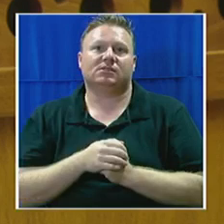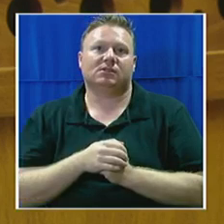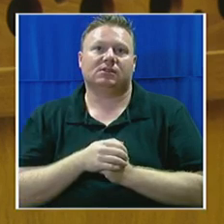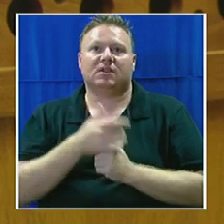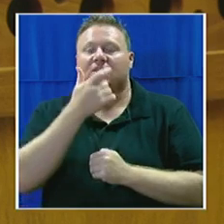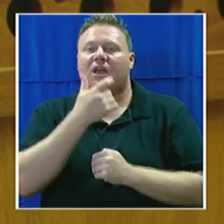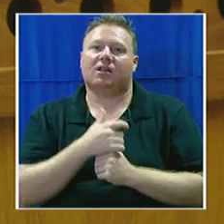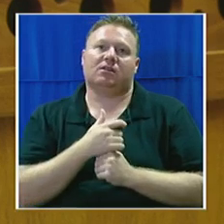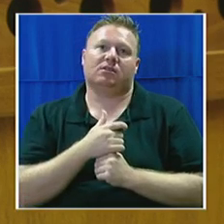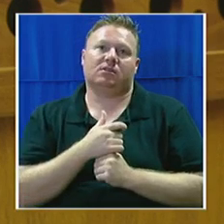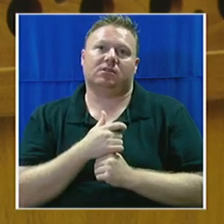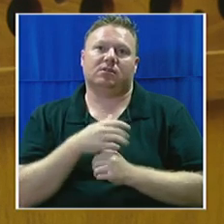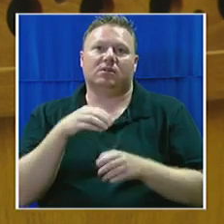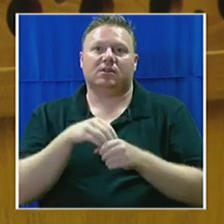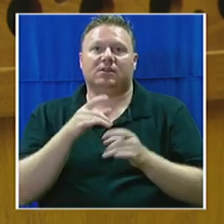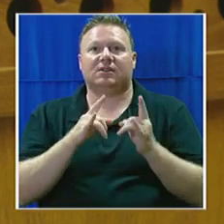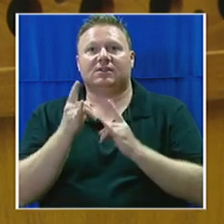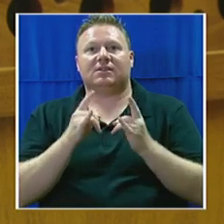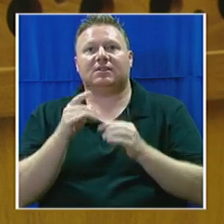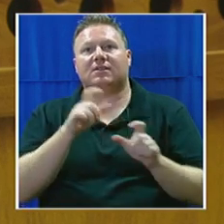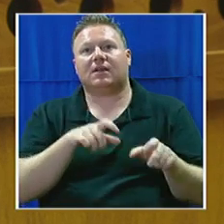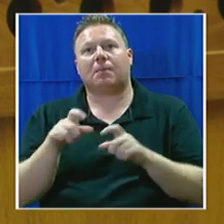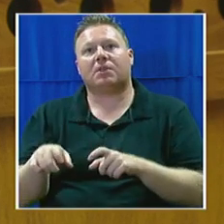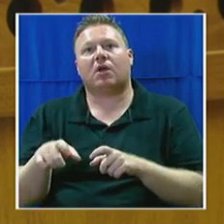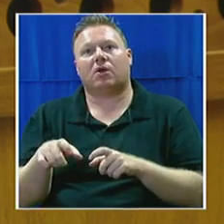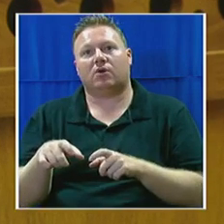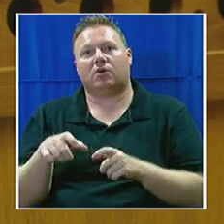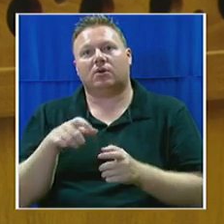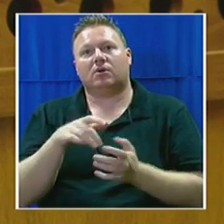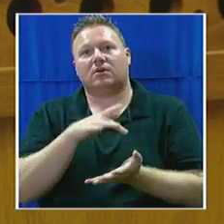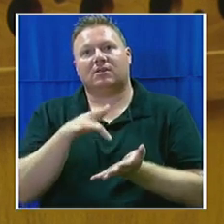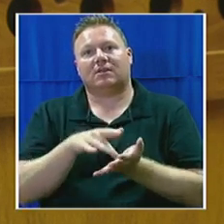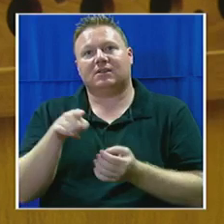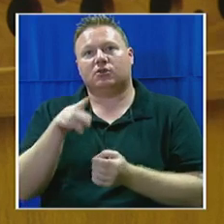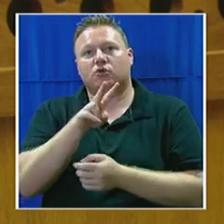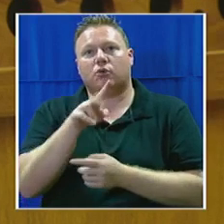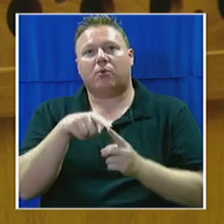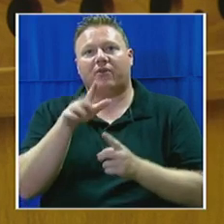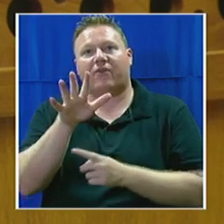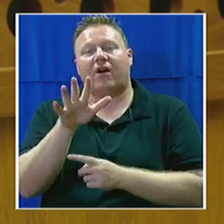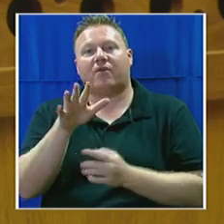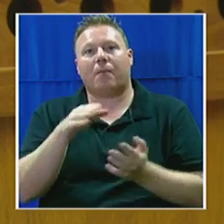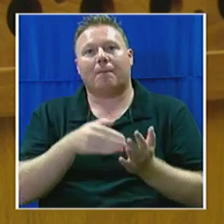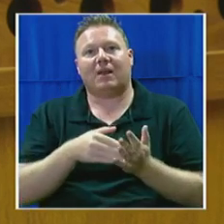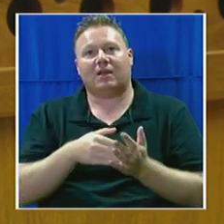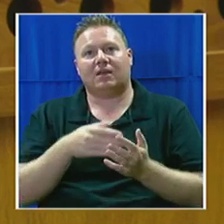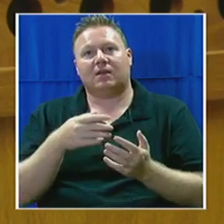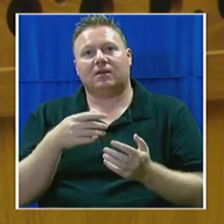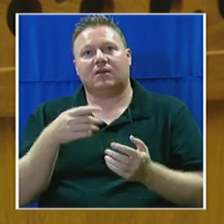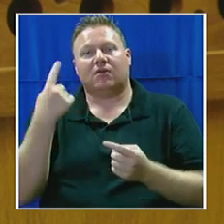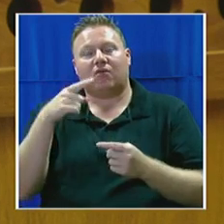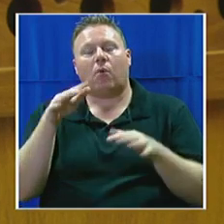Sadly, in the city of Cape Town's 62.5 million to spend on public